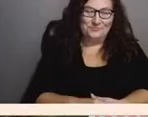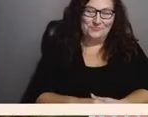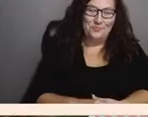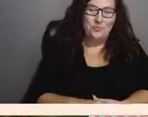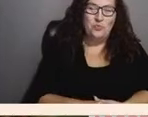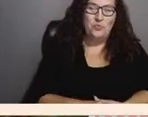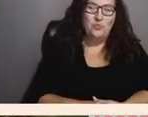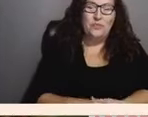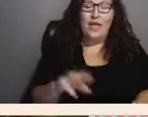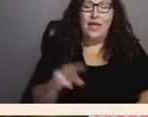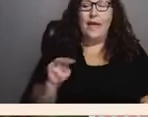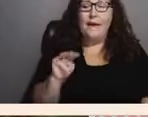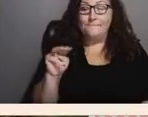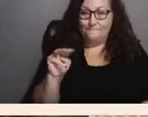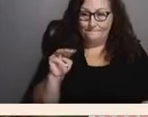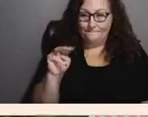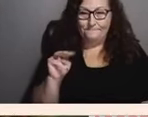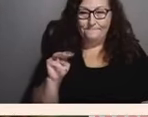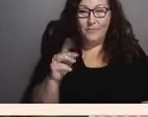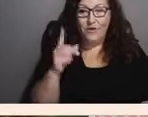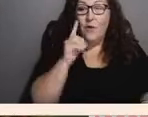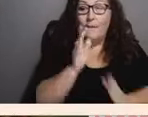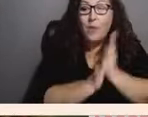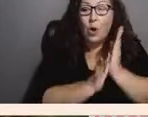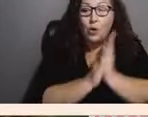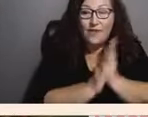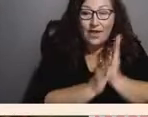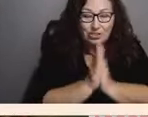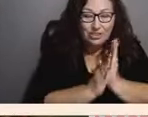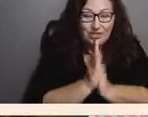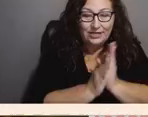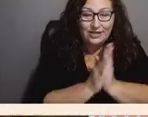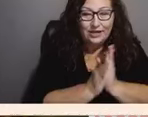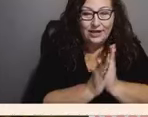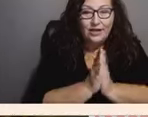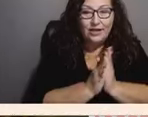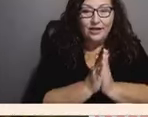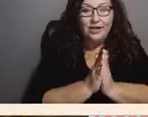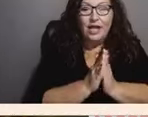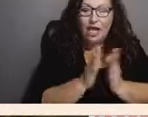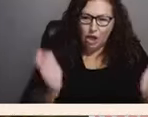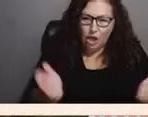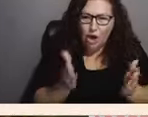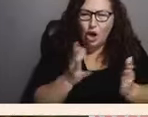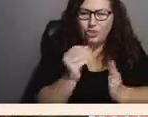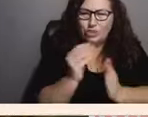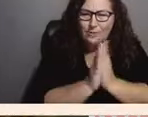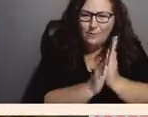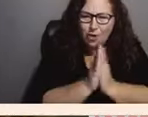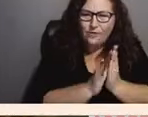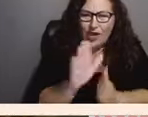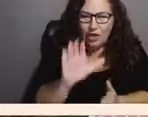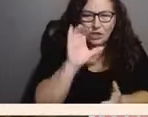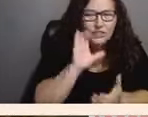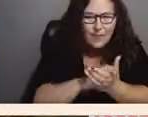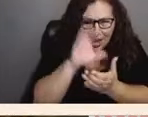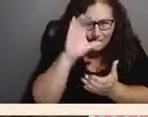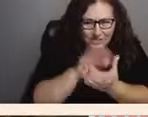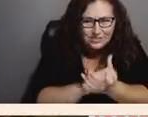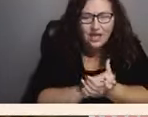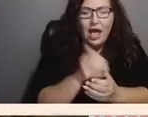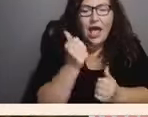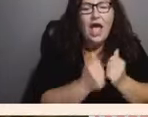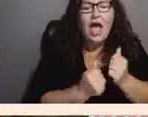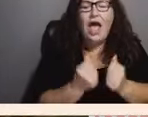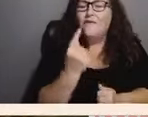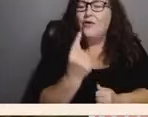M is for motivation. Encourage and motivate your spouse. Everybody's gifted.